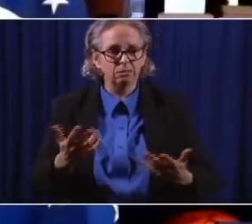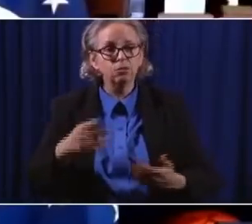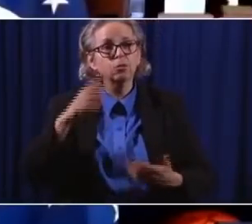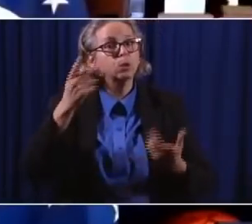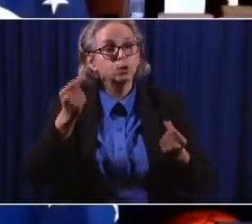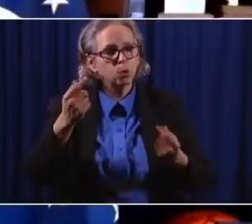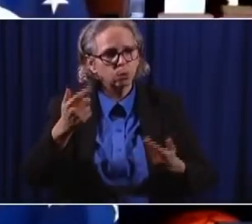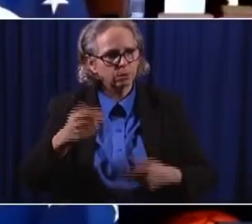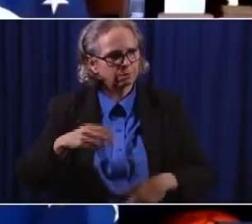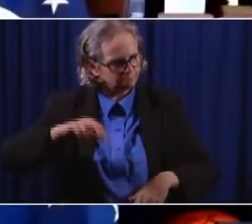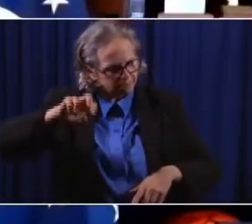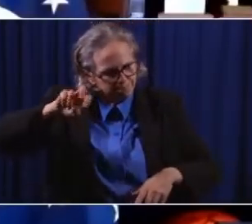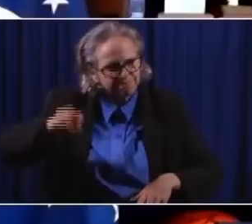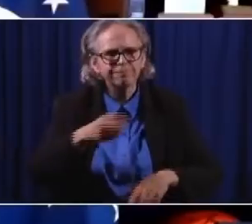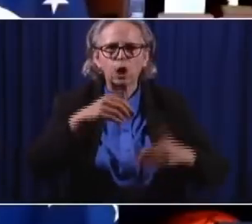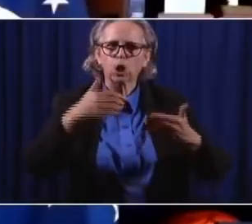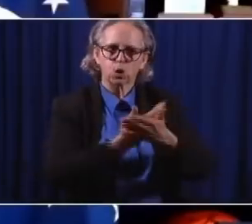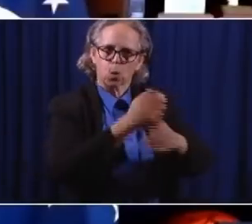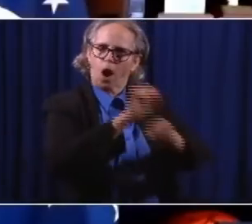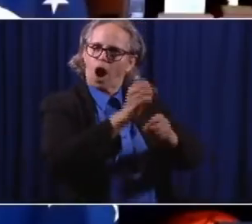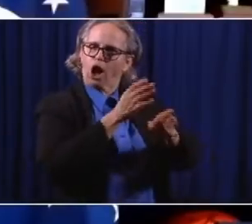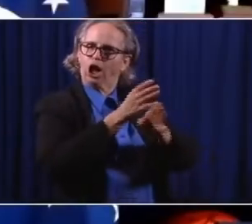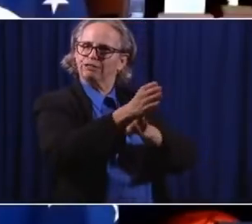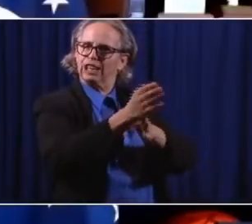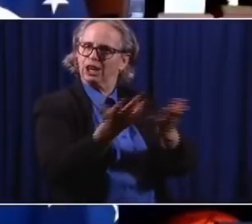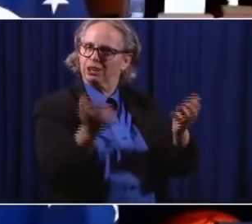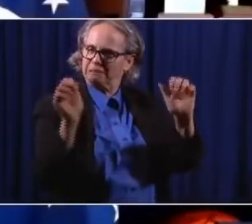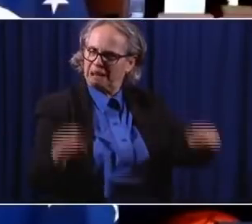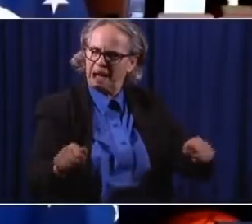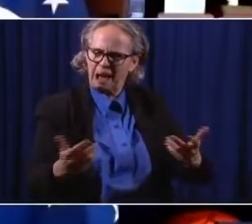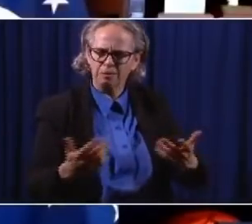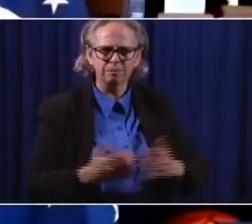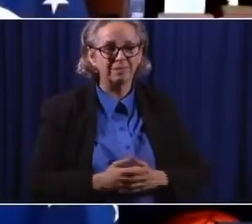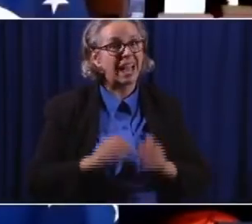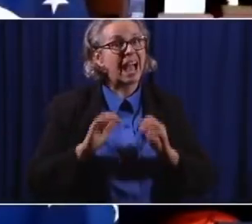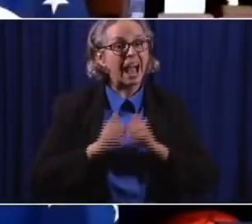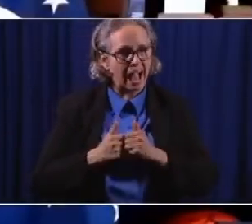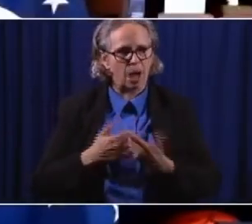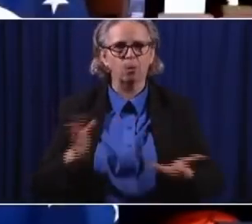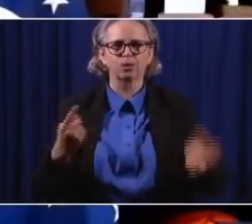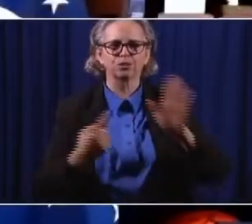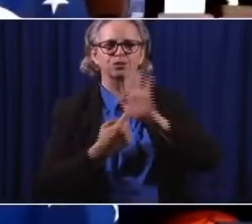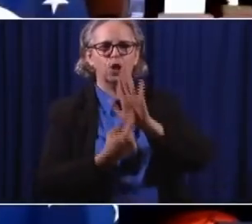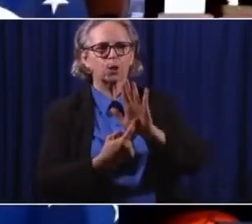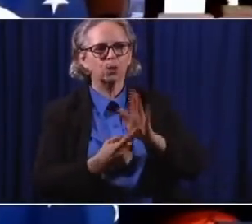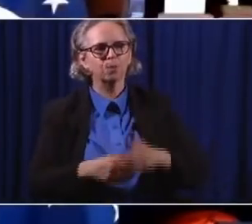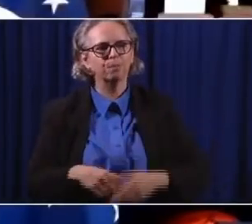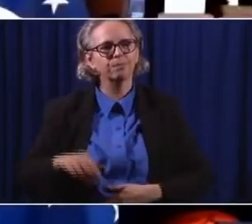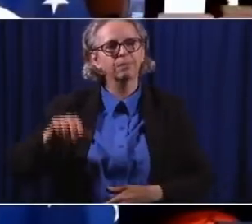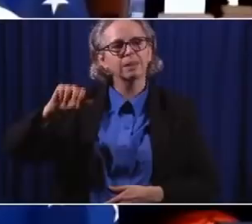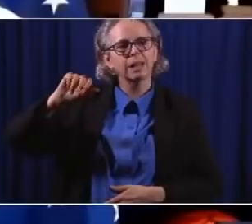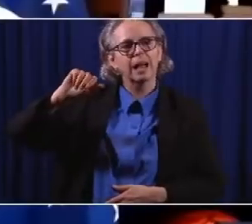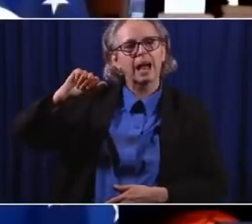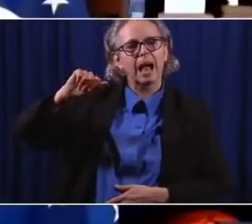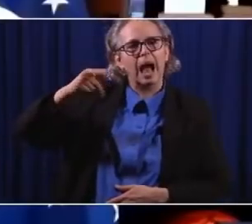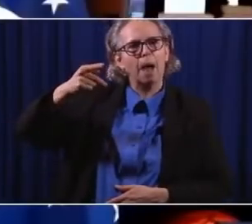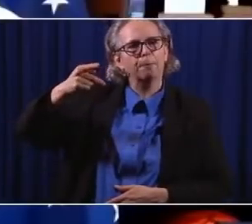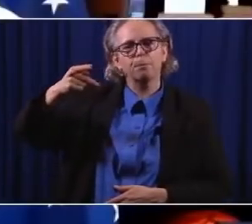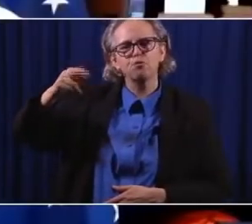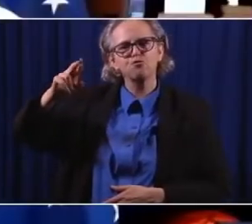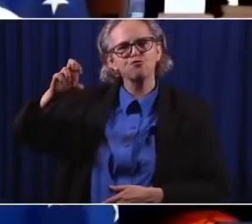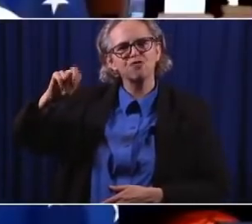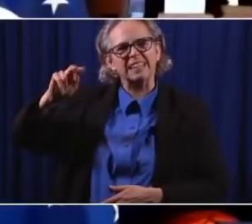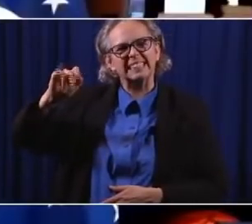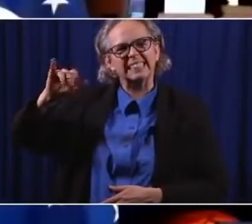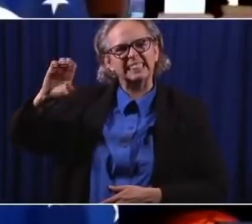And one of them I would like to focus on today is apprenticeships. Ohio is currently ranked number 4 in the U.S. for the number of